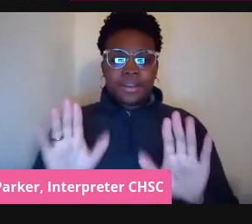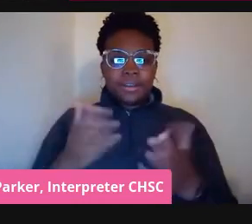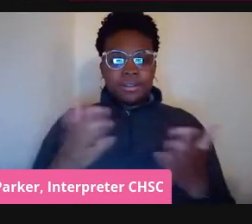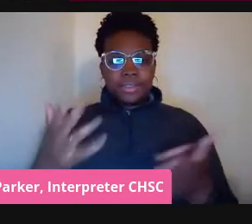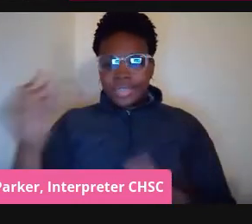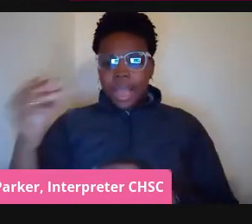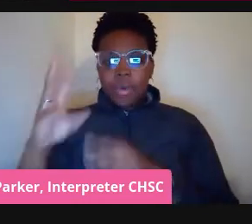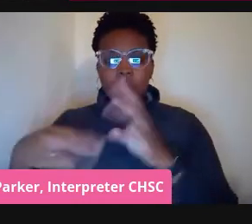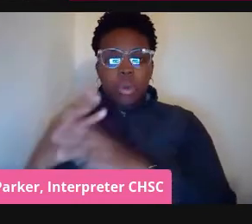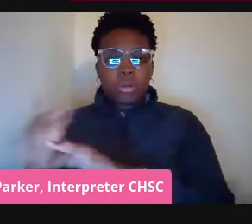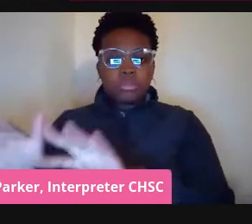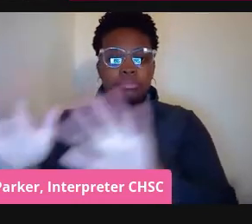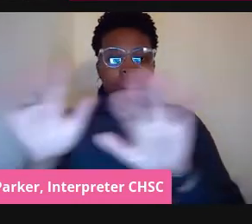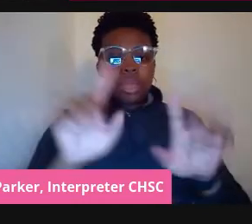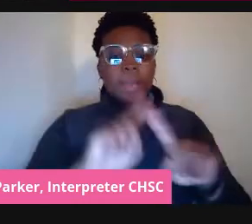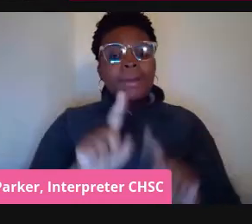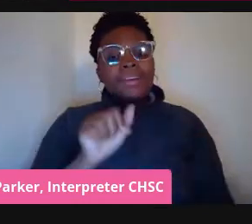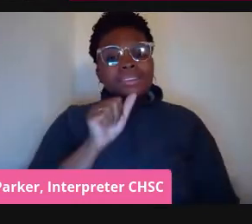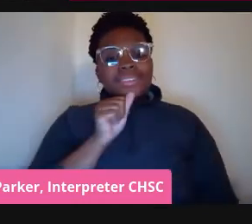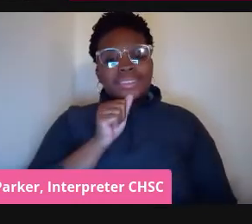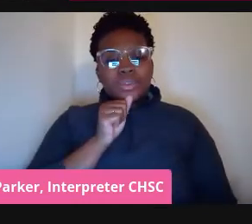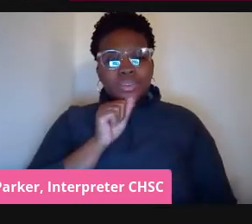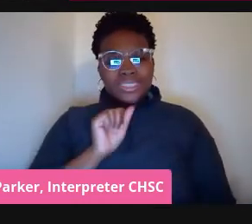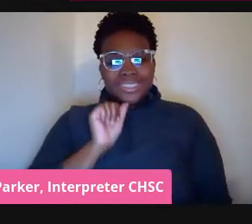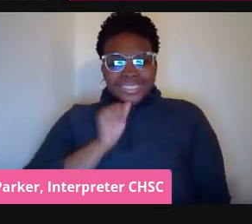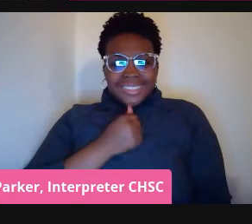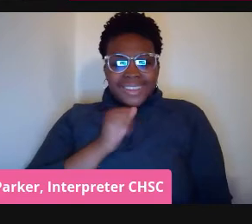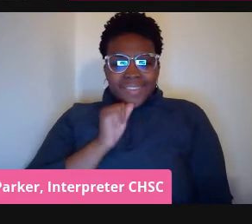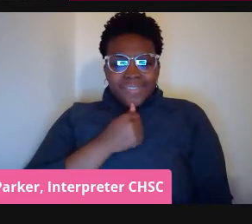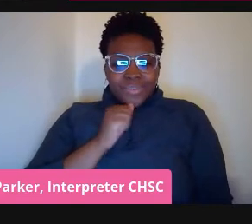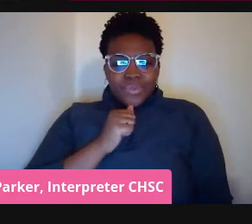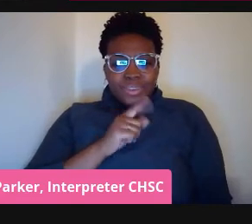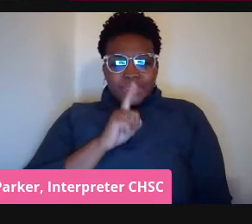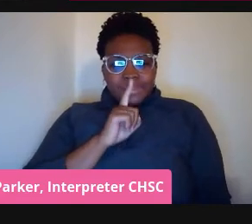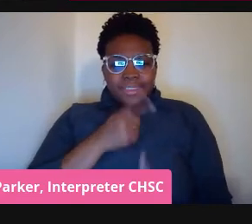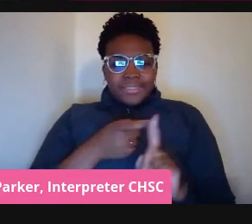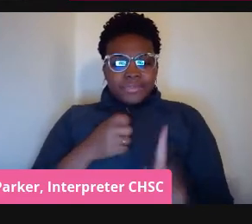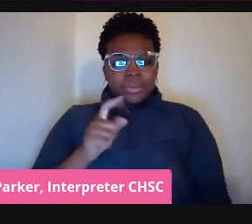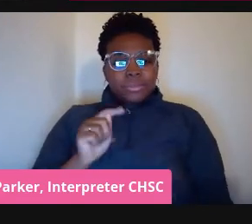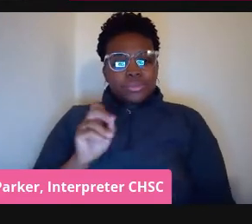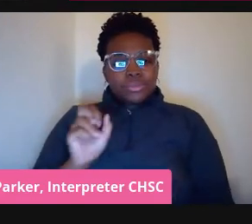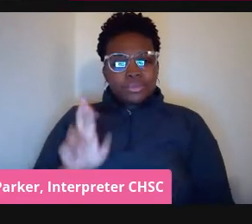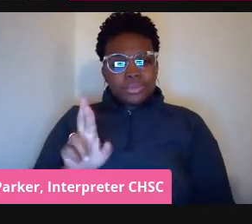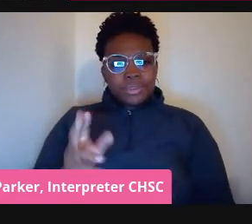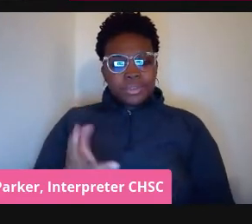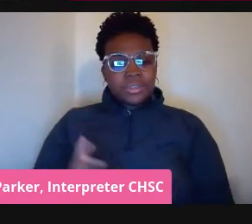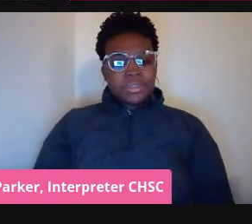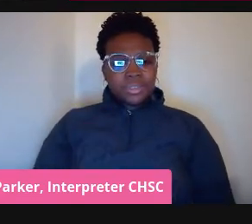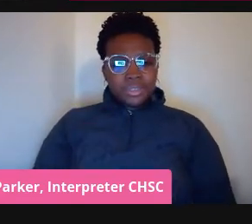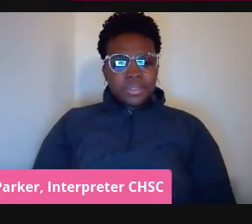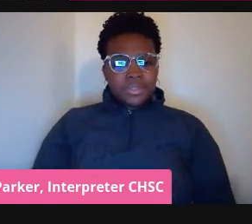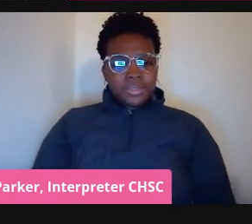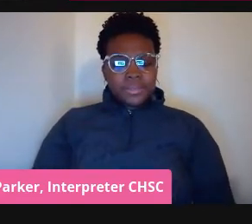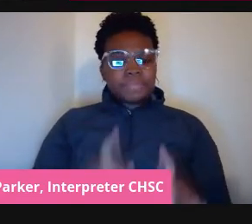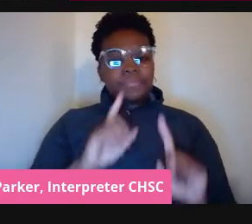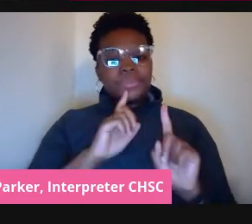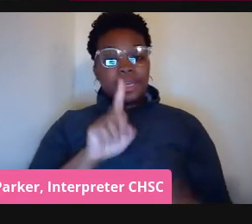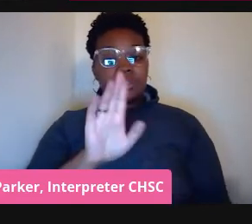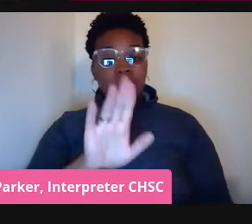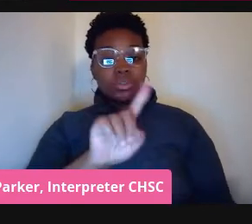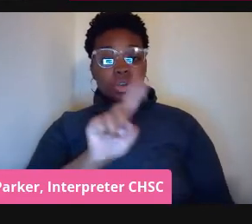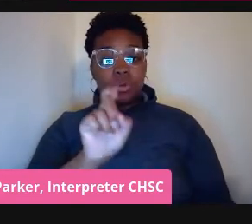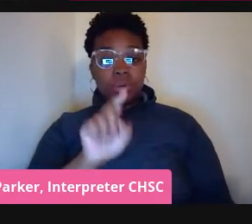world, but we're secretly suffering in silence from these tumors. So, you know, to answer your question,